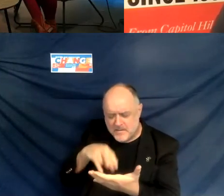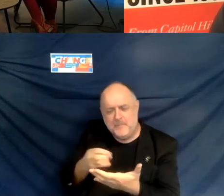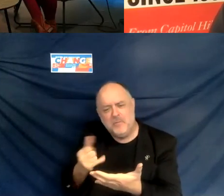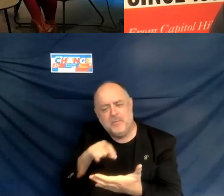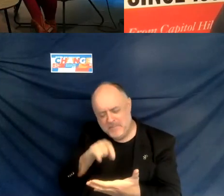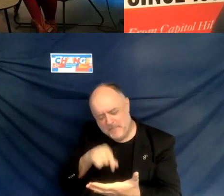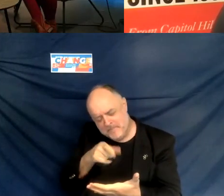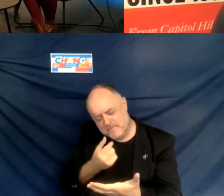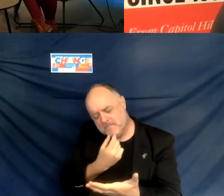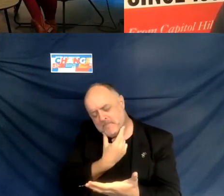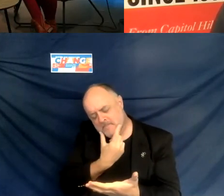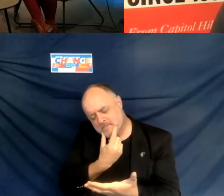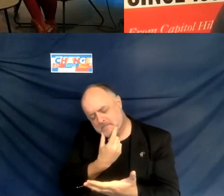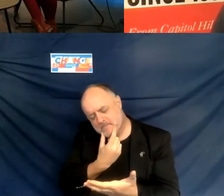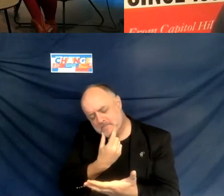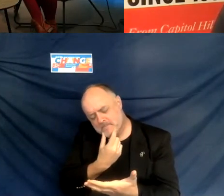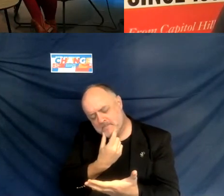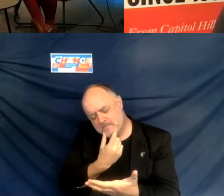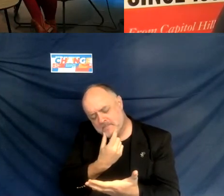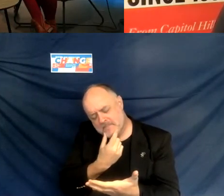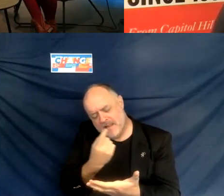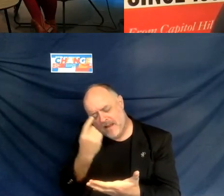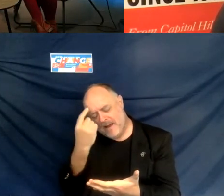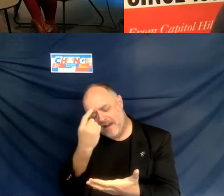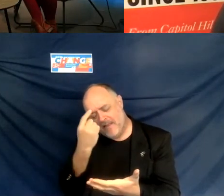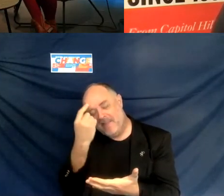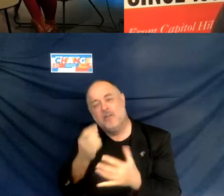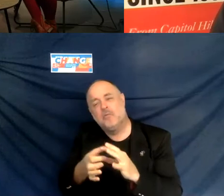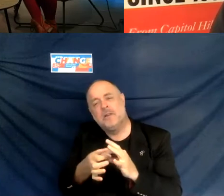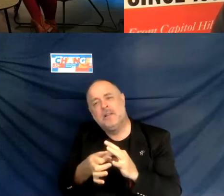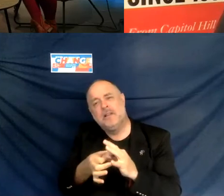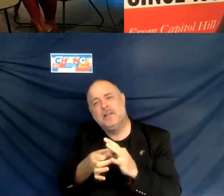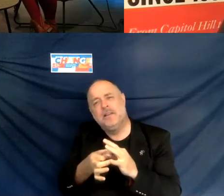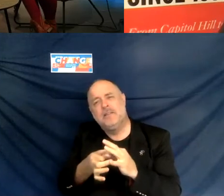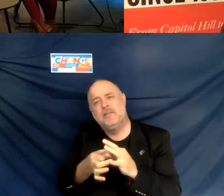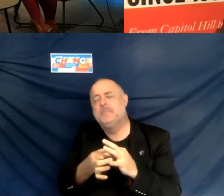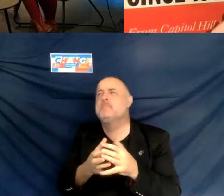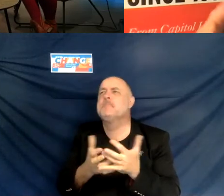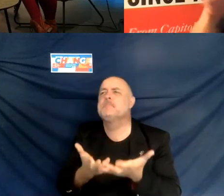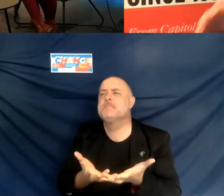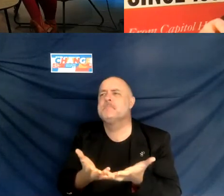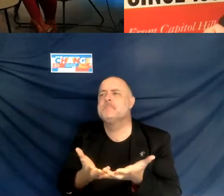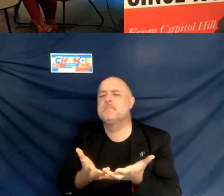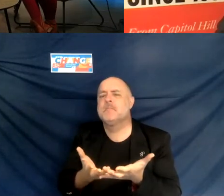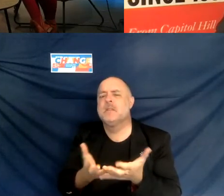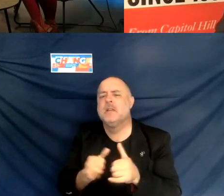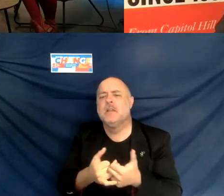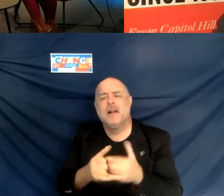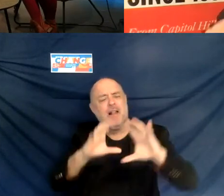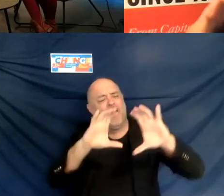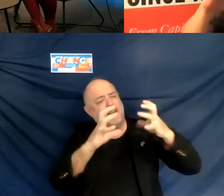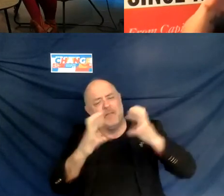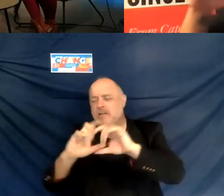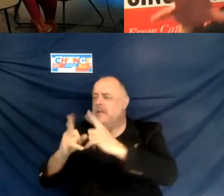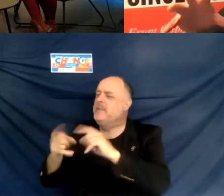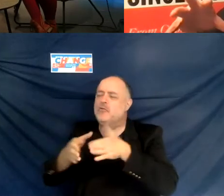times is I think it's all related to, you know, the as you said, the classifications of the different kinds of